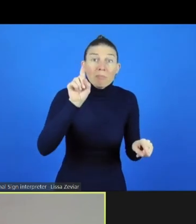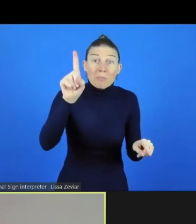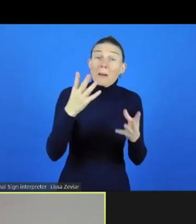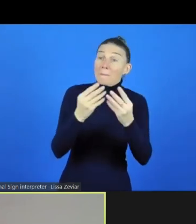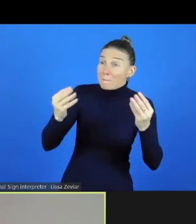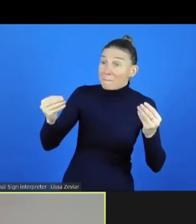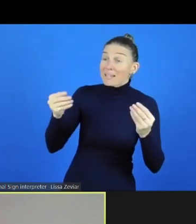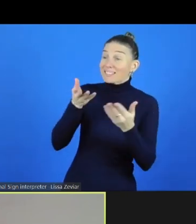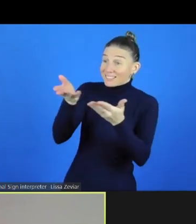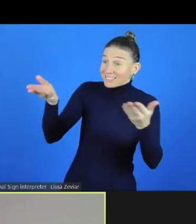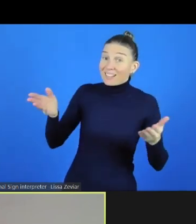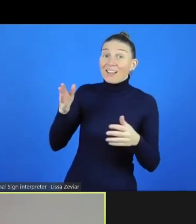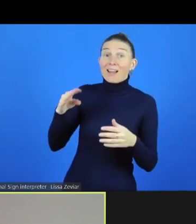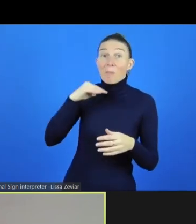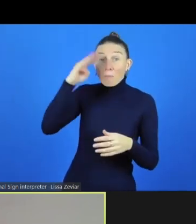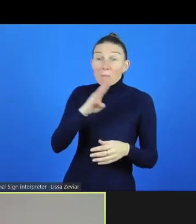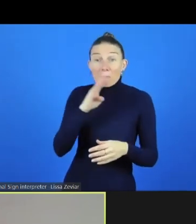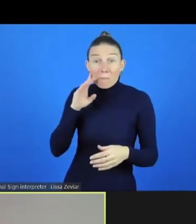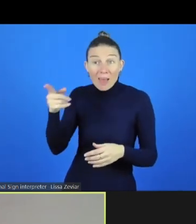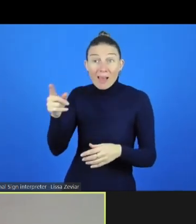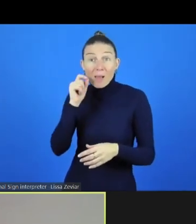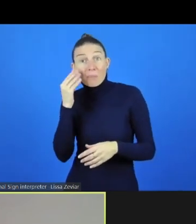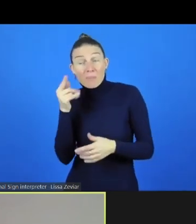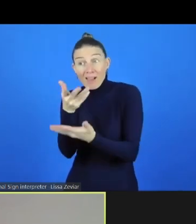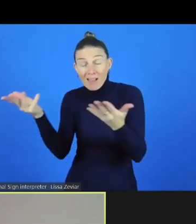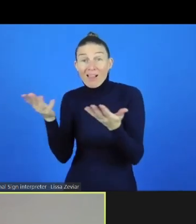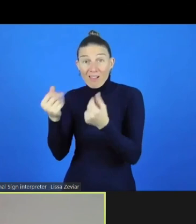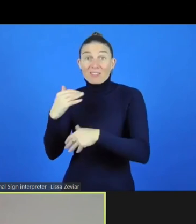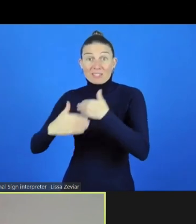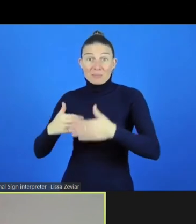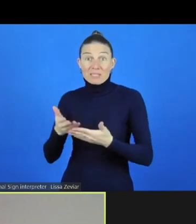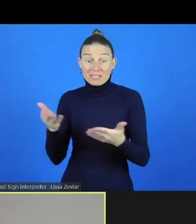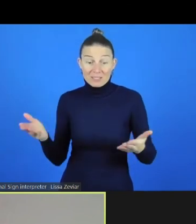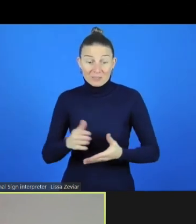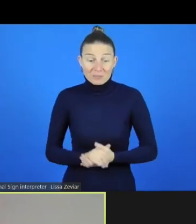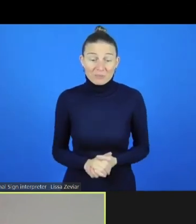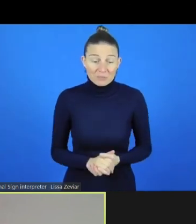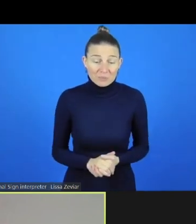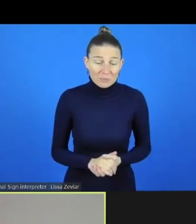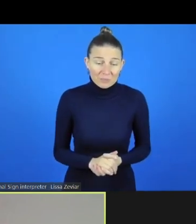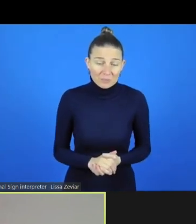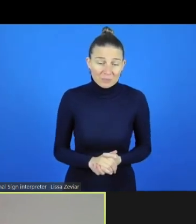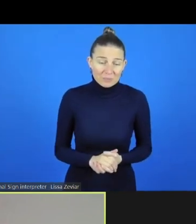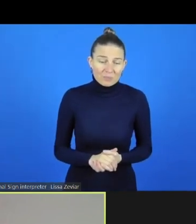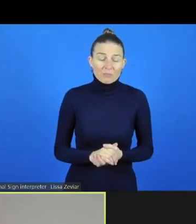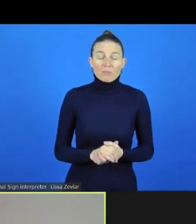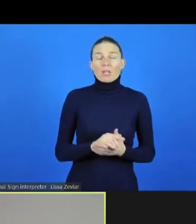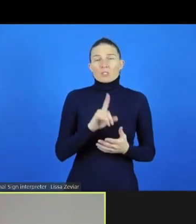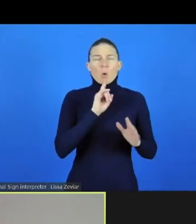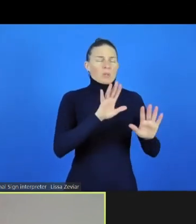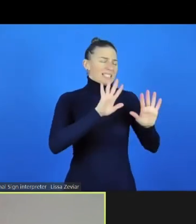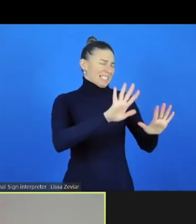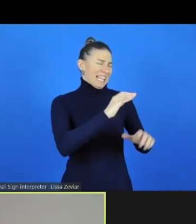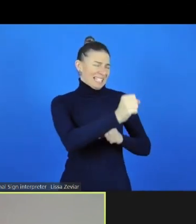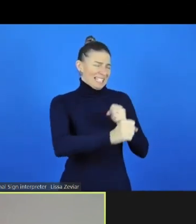have disabilities. Now, more widely, what we've seen is 10 years of digital transformation in 6 months. You will hear Microsoft people